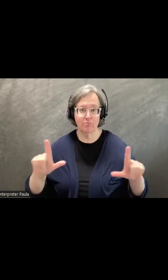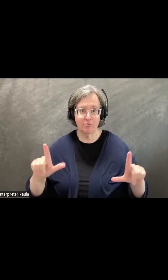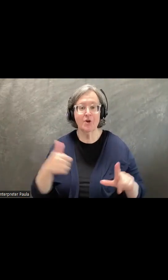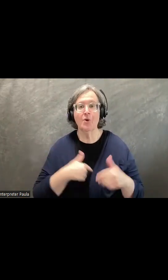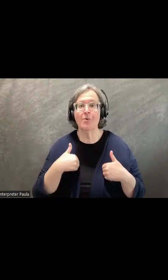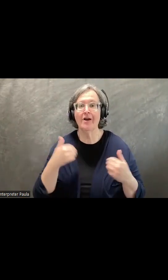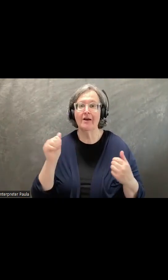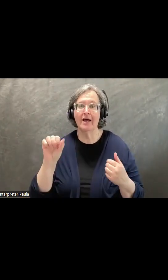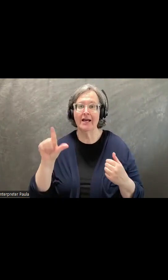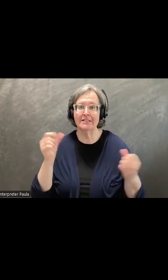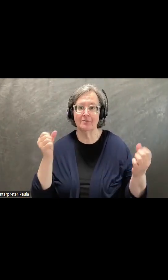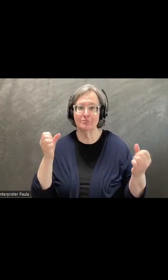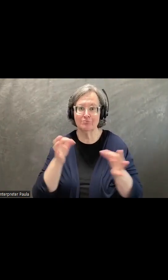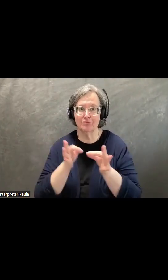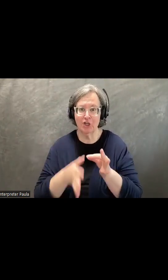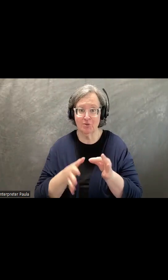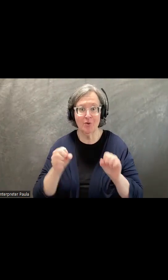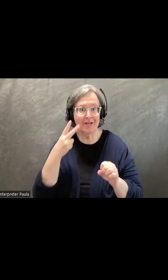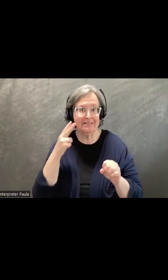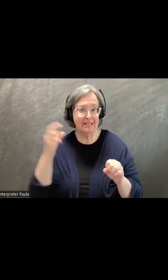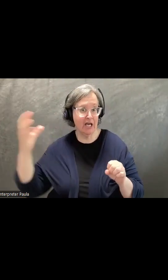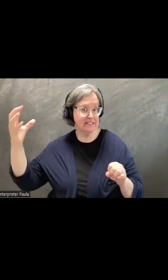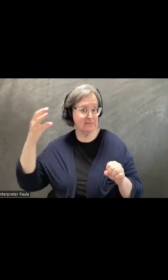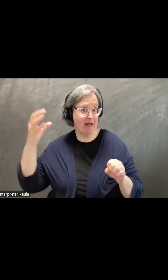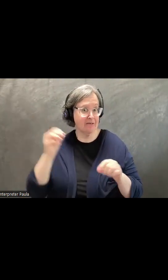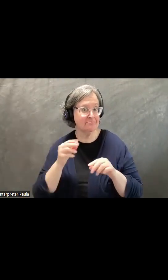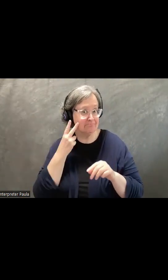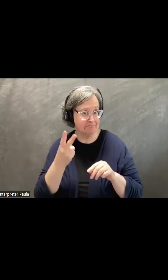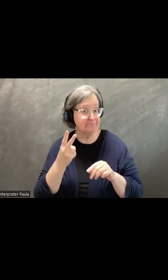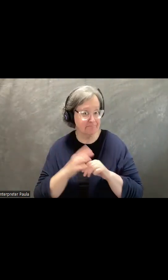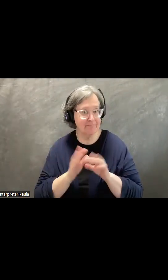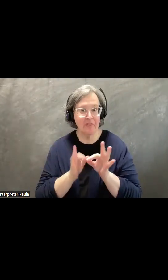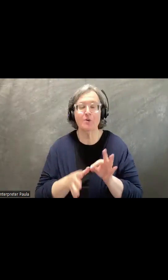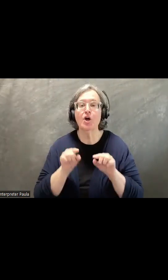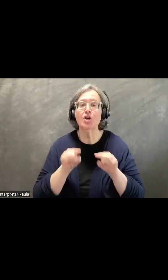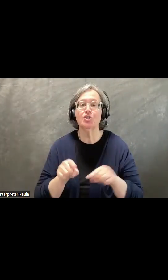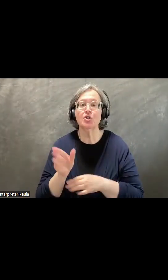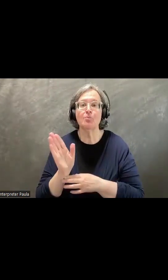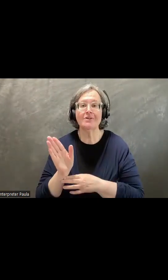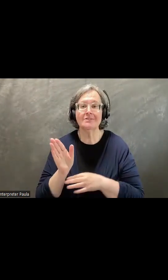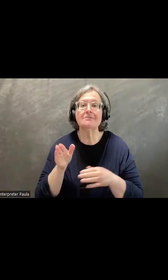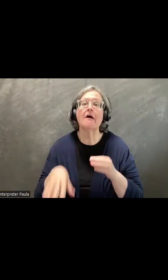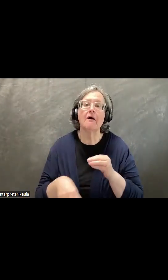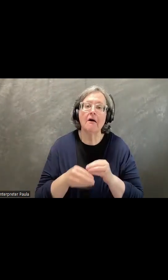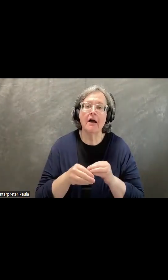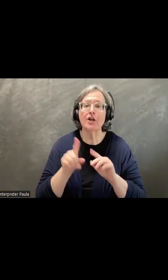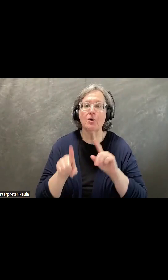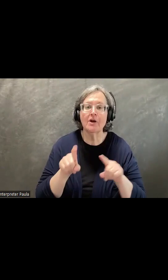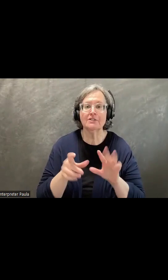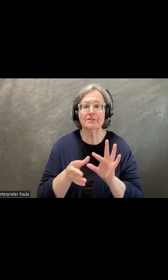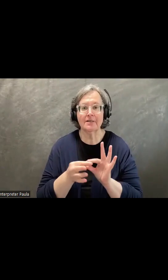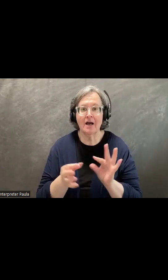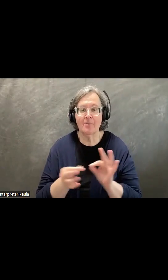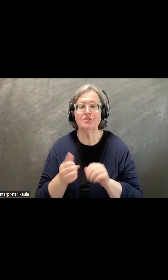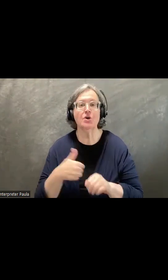interpreter who should be seen spotlit on your screen. During the presentation, please add your questions and comments in the chat box, and questions will be